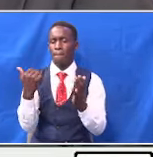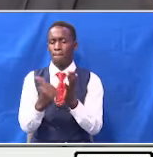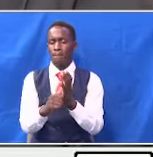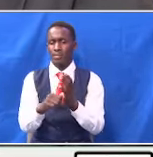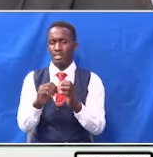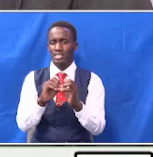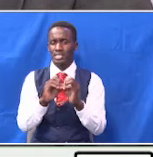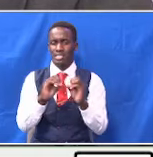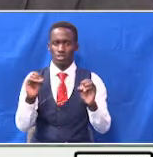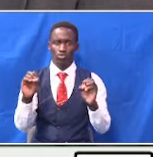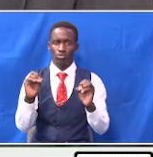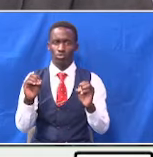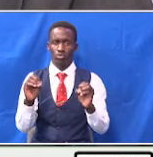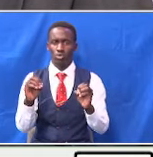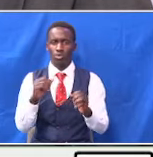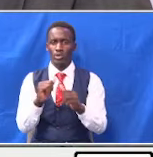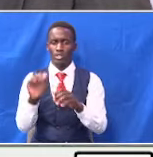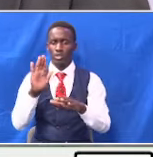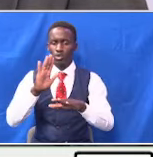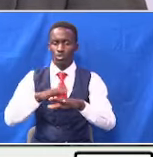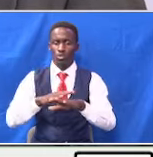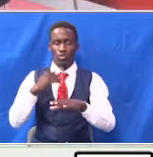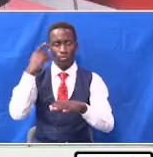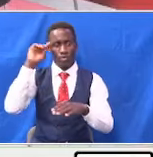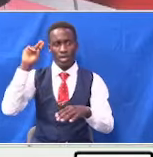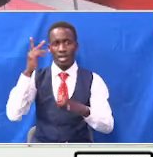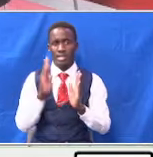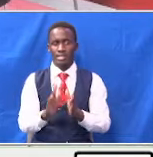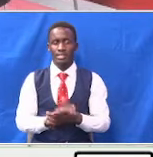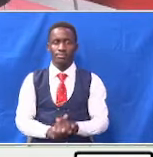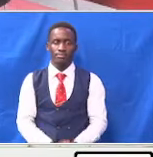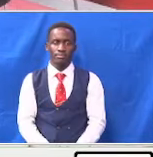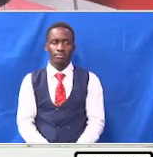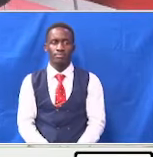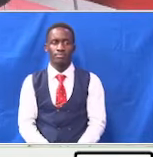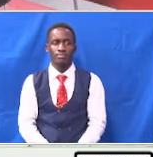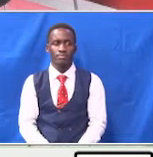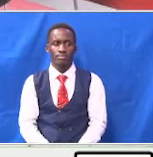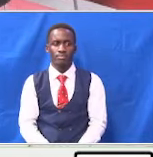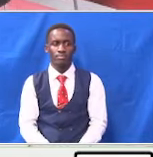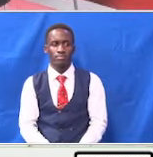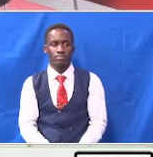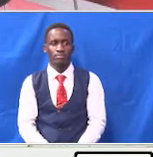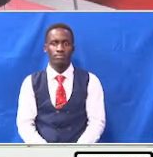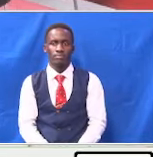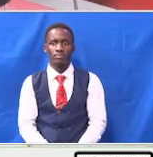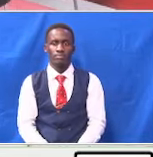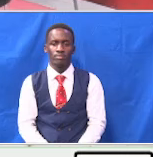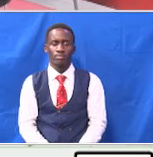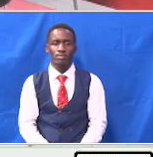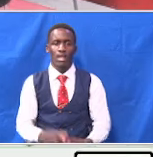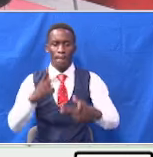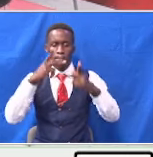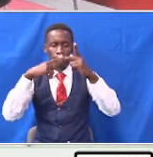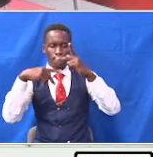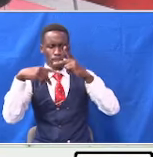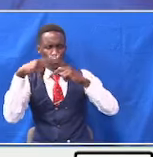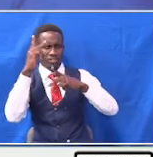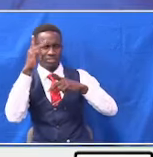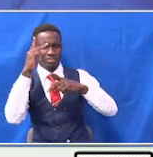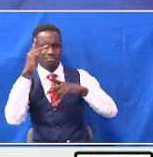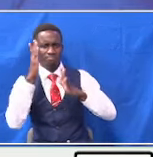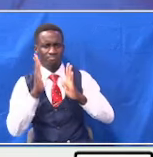and very promising for Kenyans. Right. Professor, just as you chip in, I want you to help us with something.